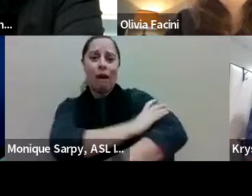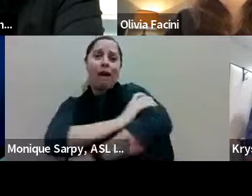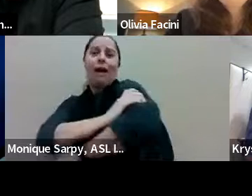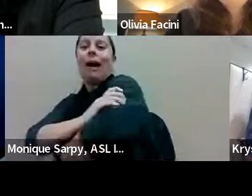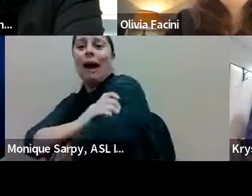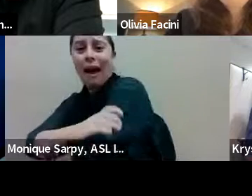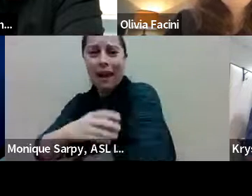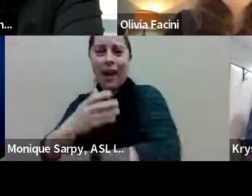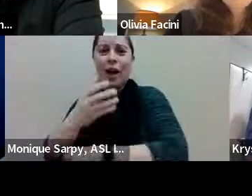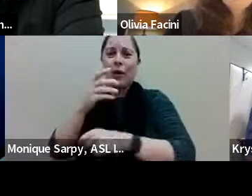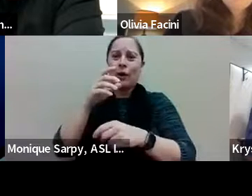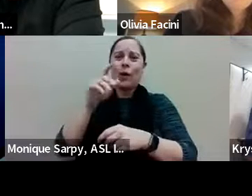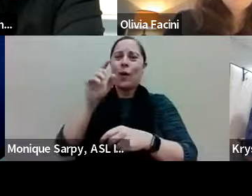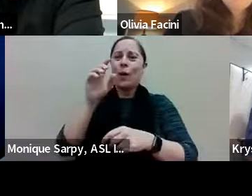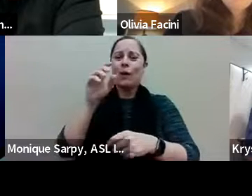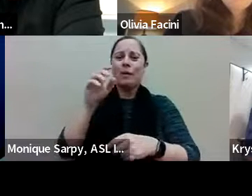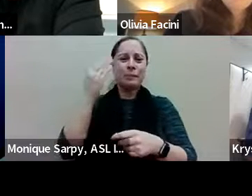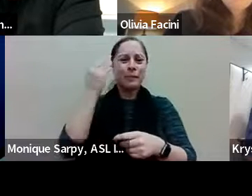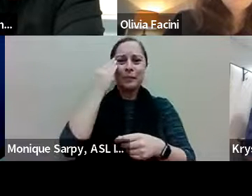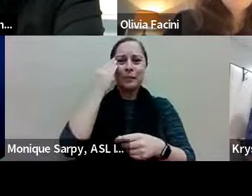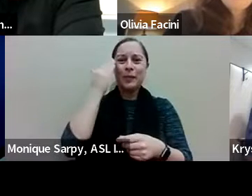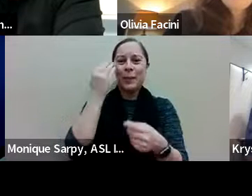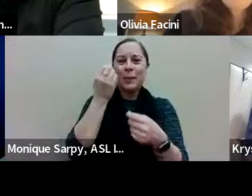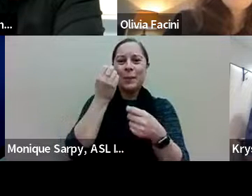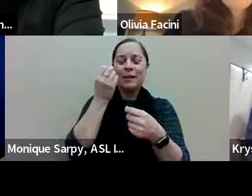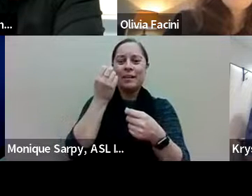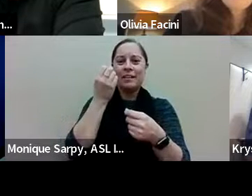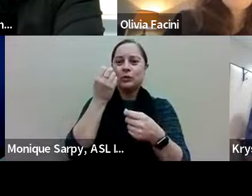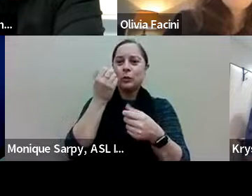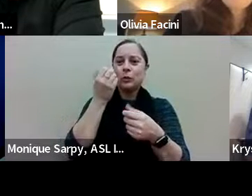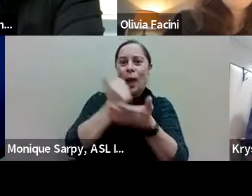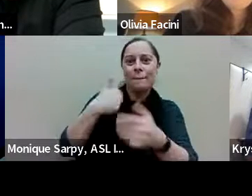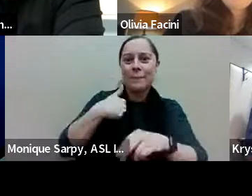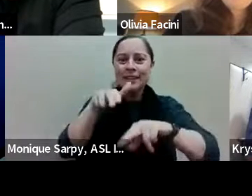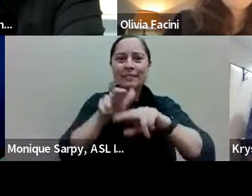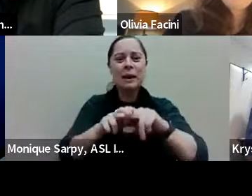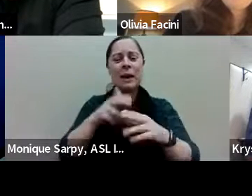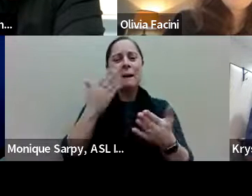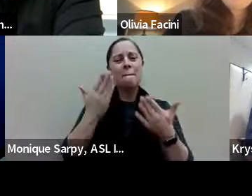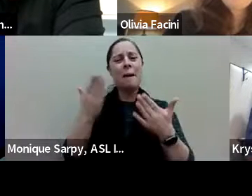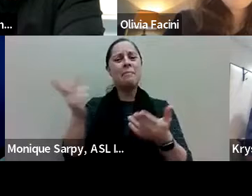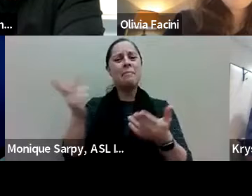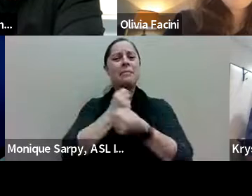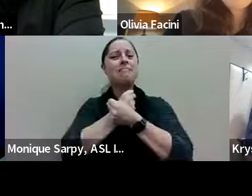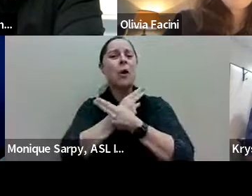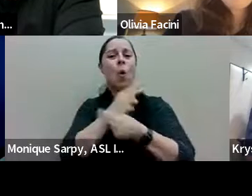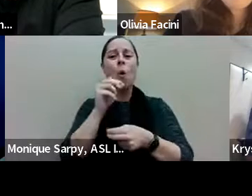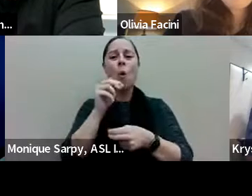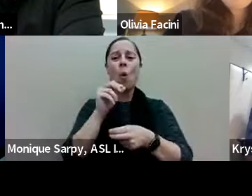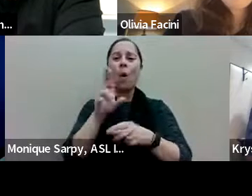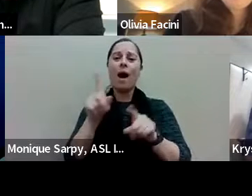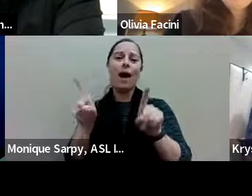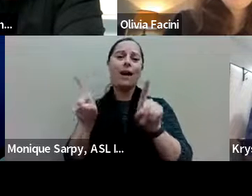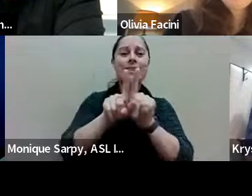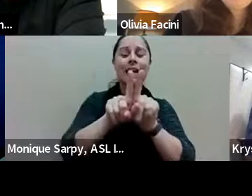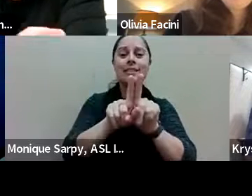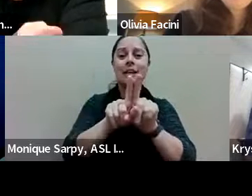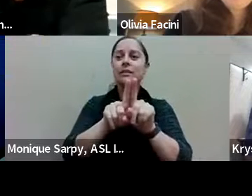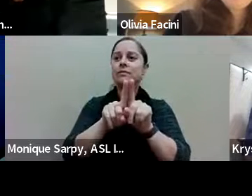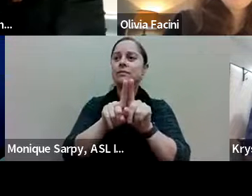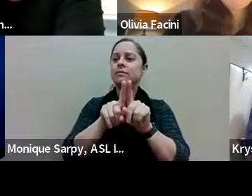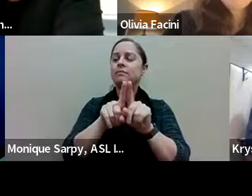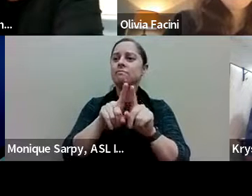or pull me, or, maybe that the attendant would be familiar with what sighted guide is, because that